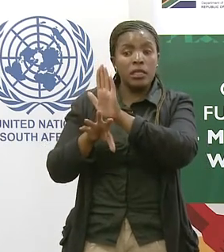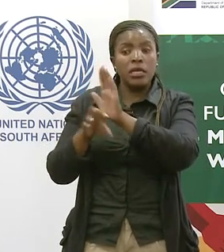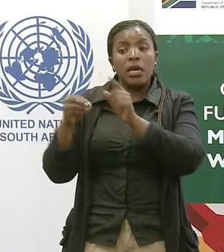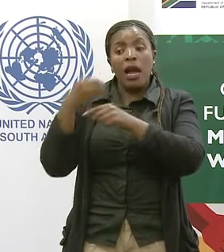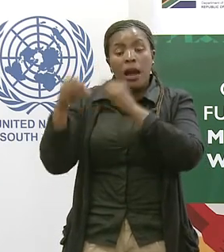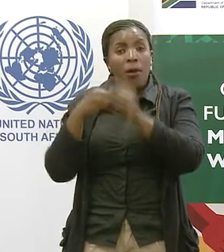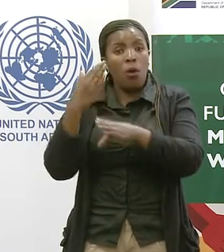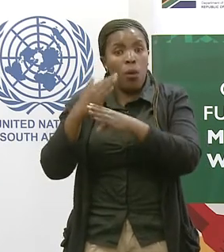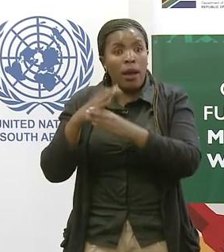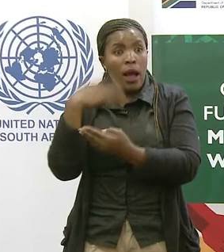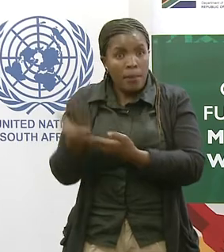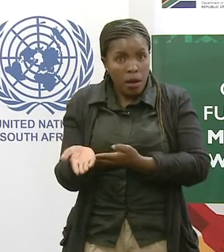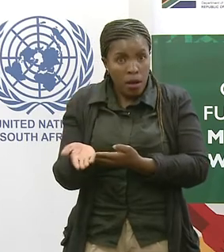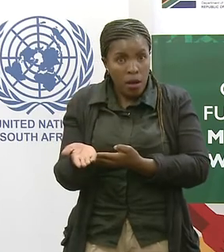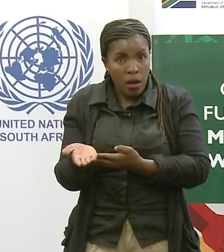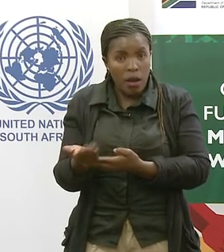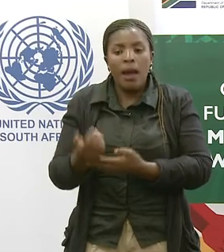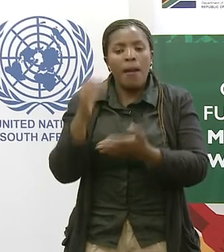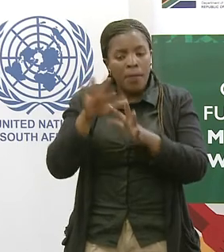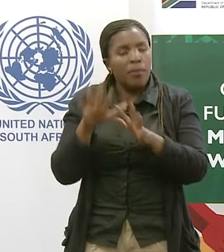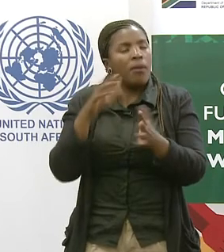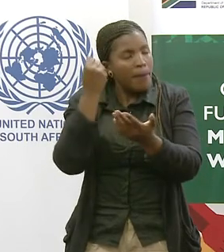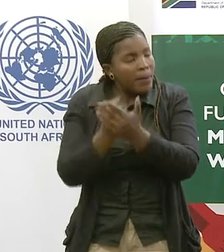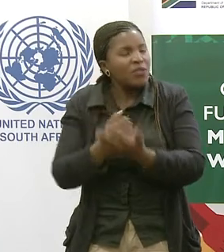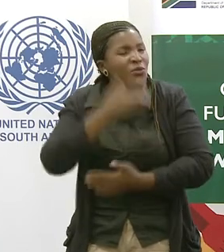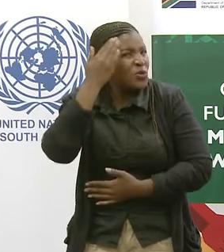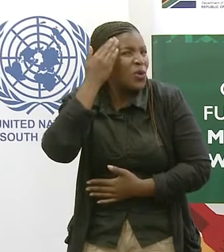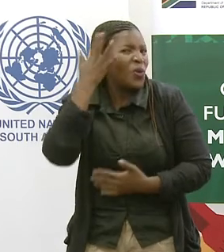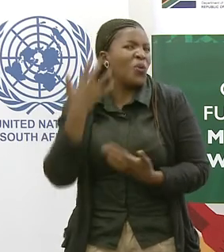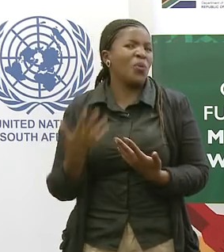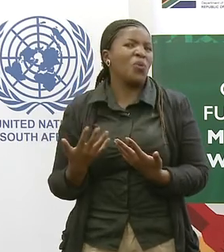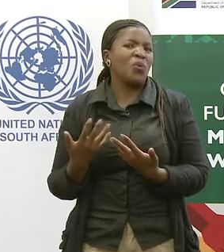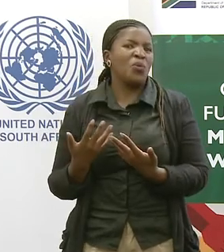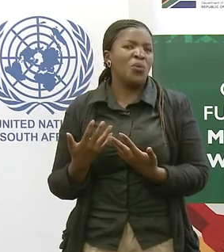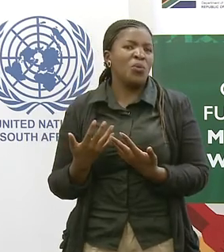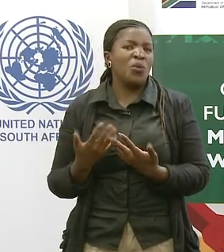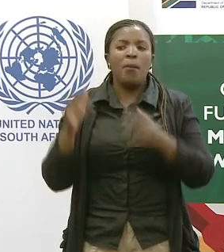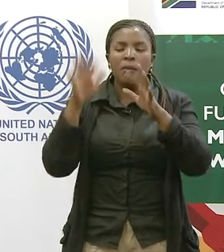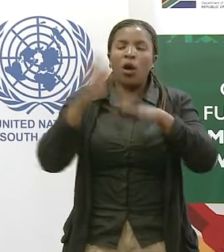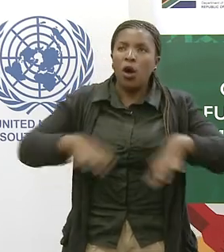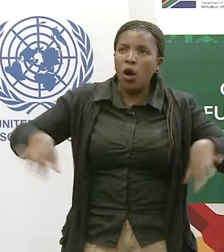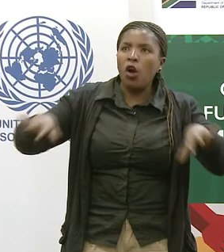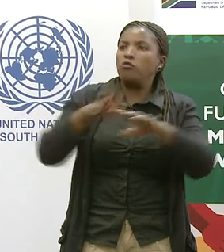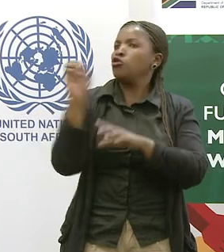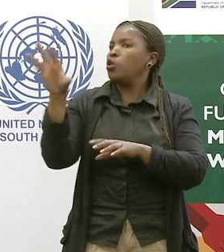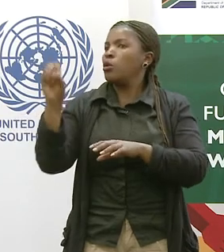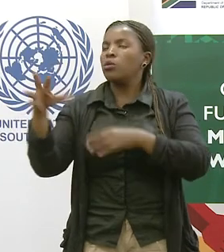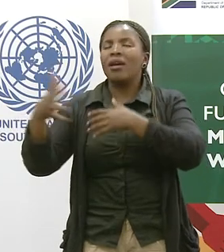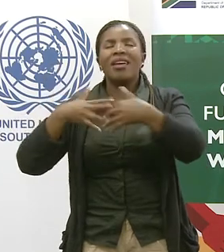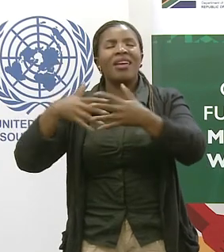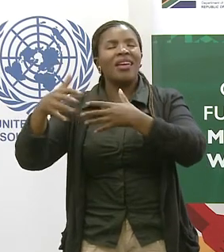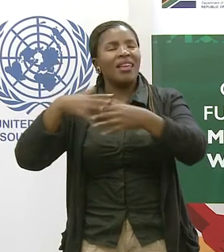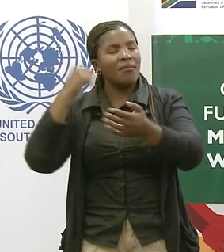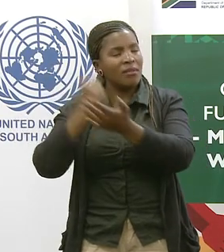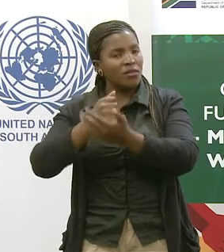not considered? So basically, the visibility is, you know, we need to be active in a way